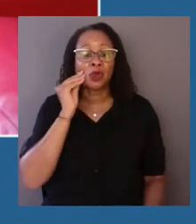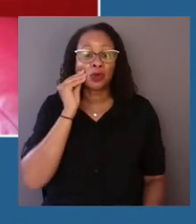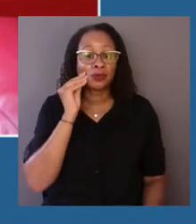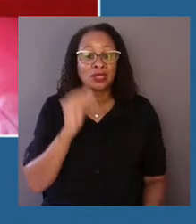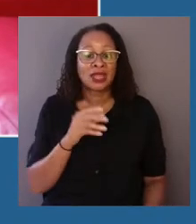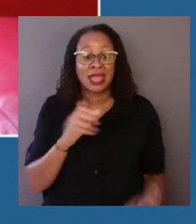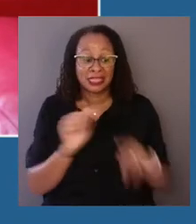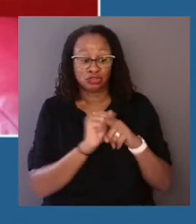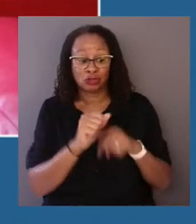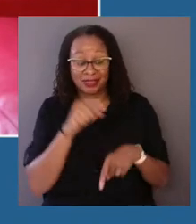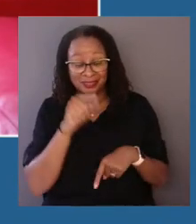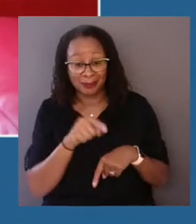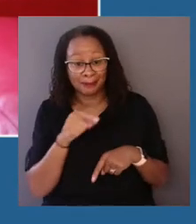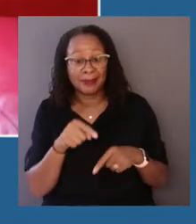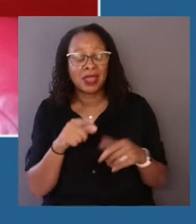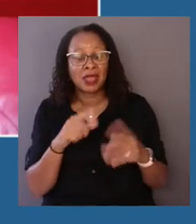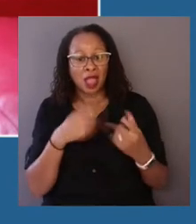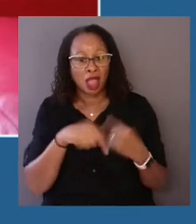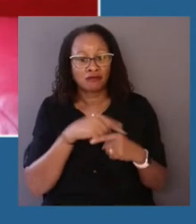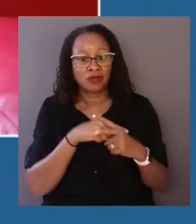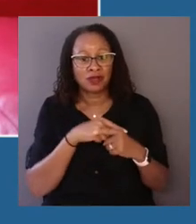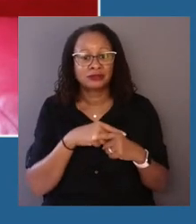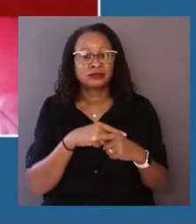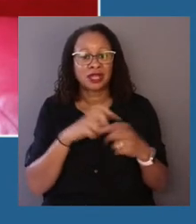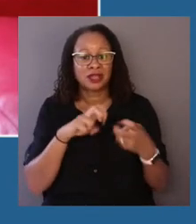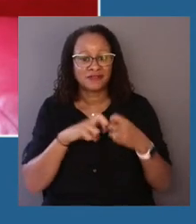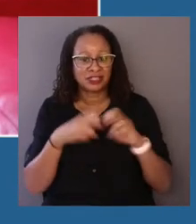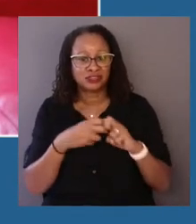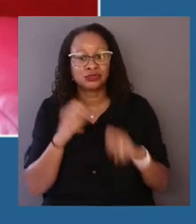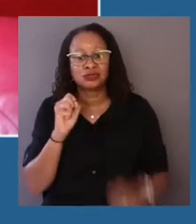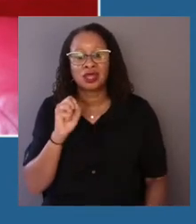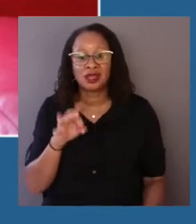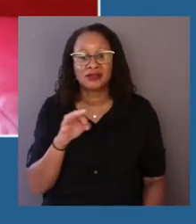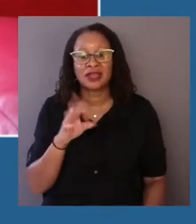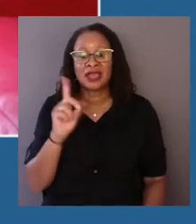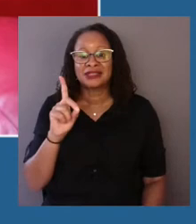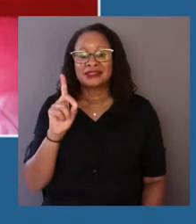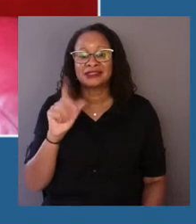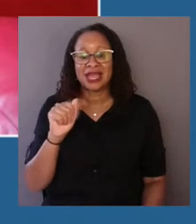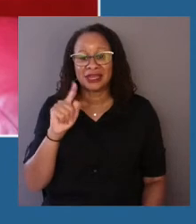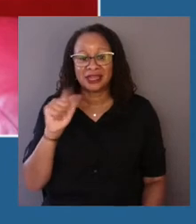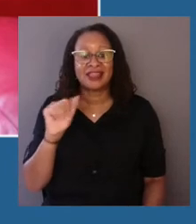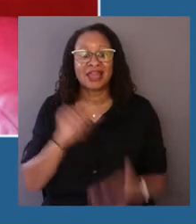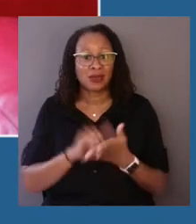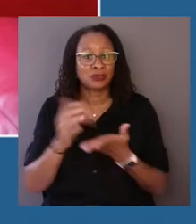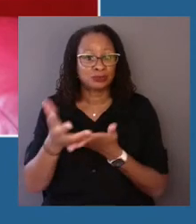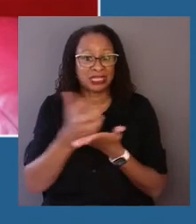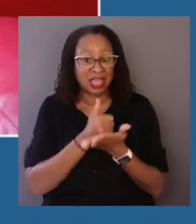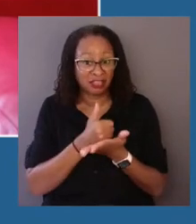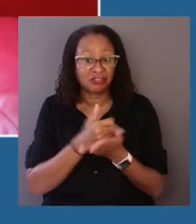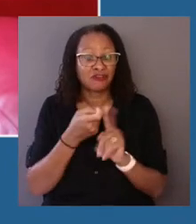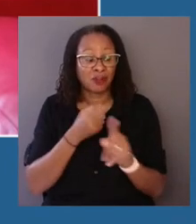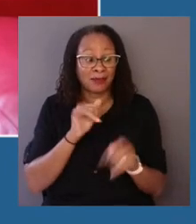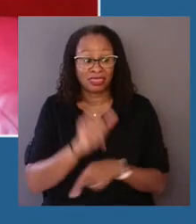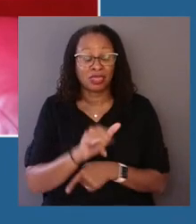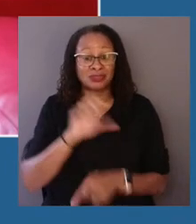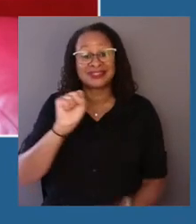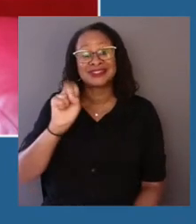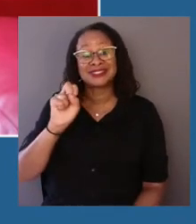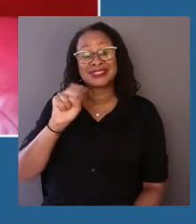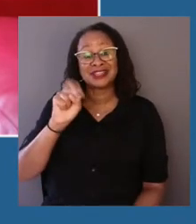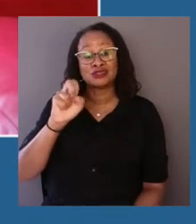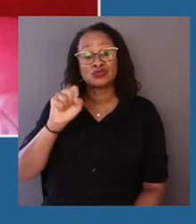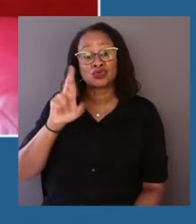them around the issues of the data that would be gathered so that they could